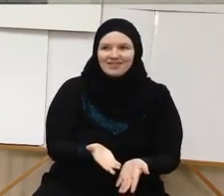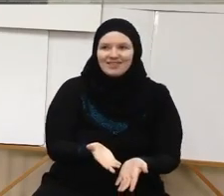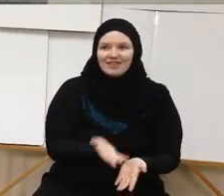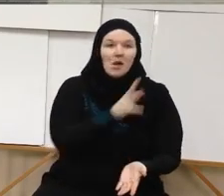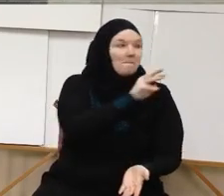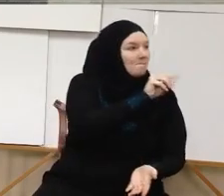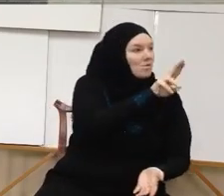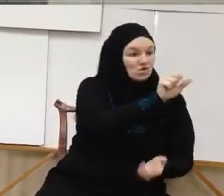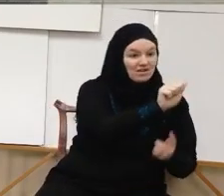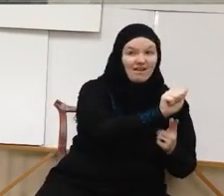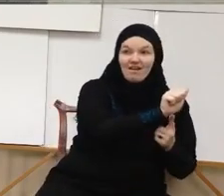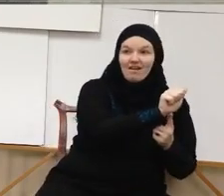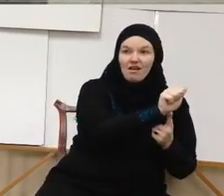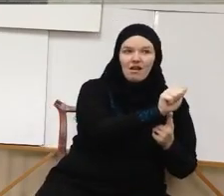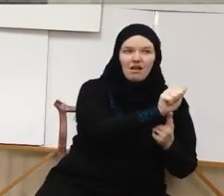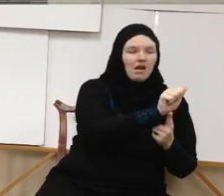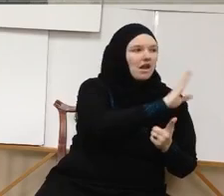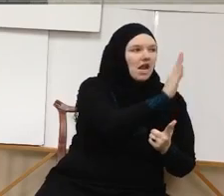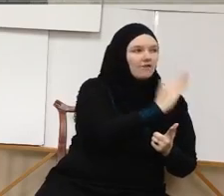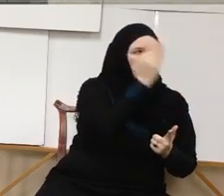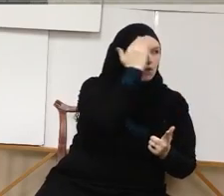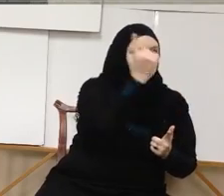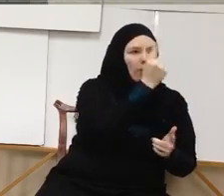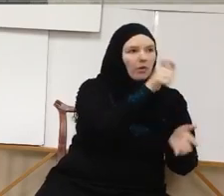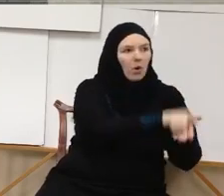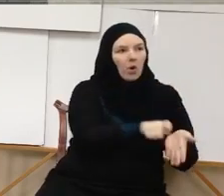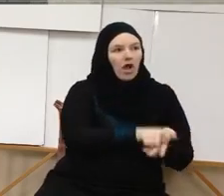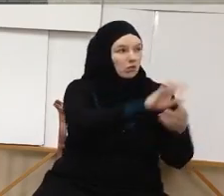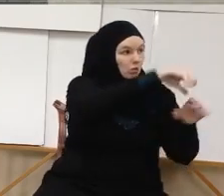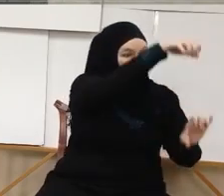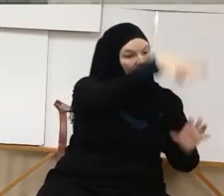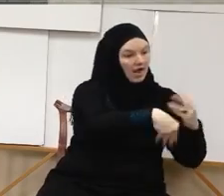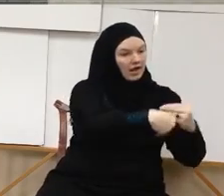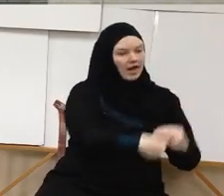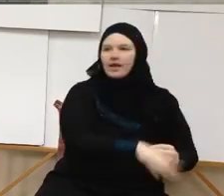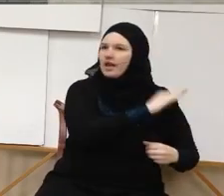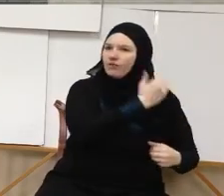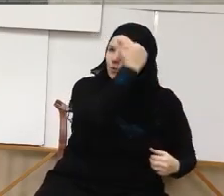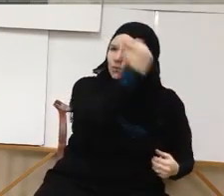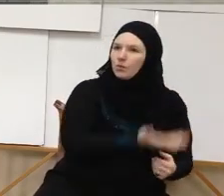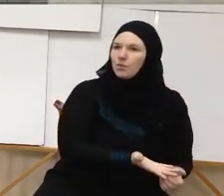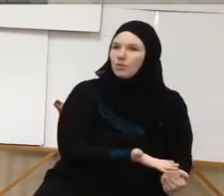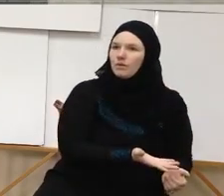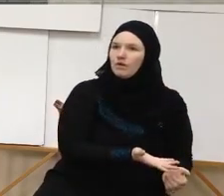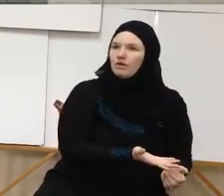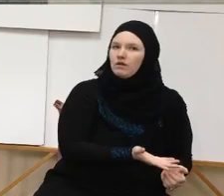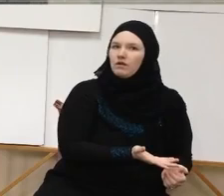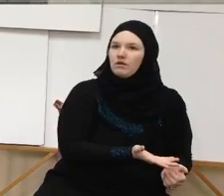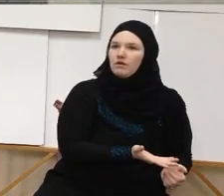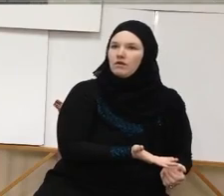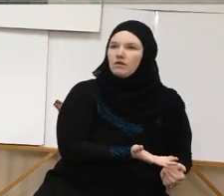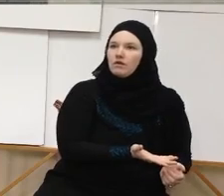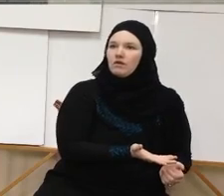that somebody after him will be writing the Torah after he has died by centuries. The time